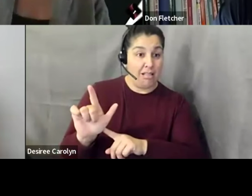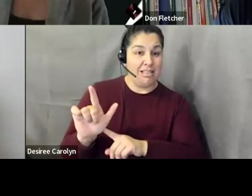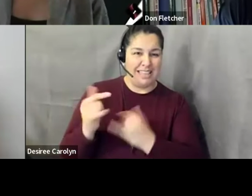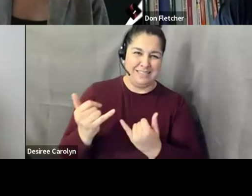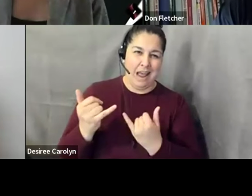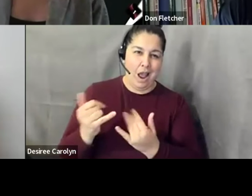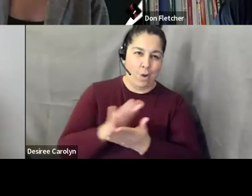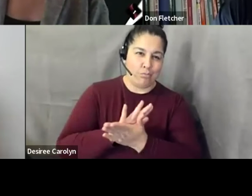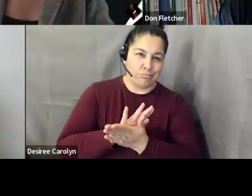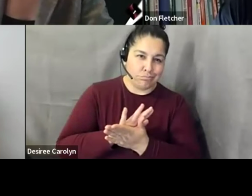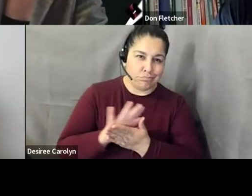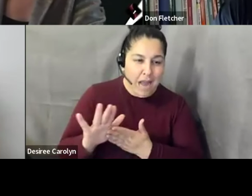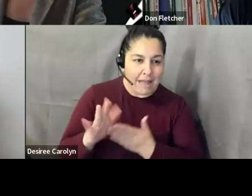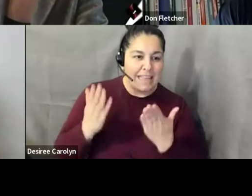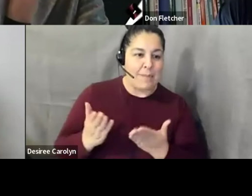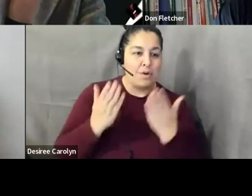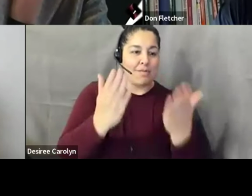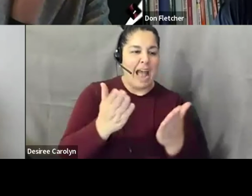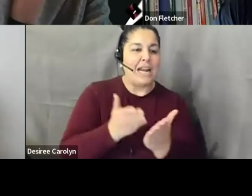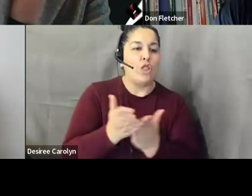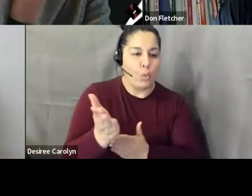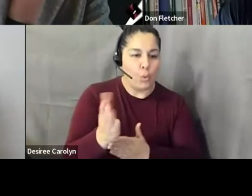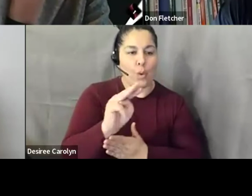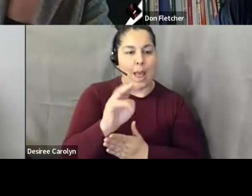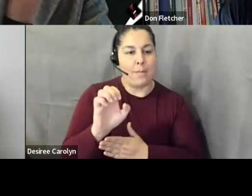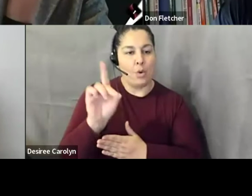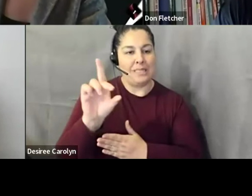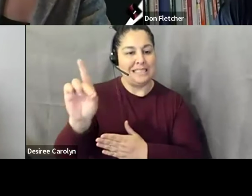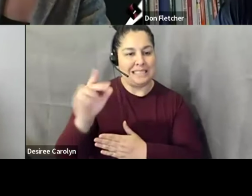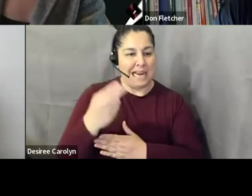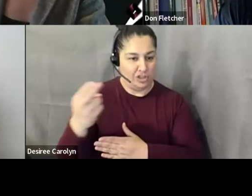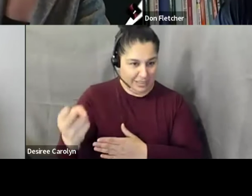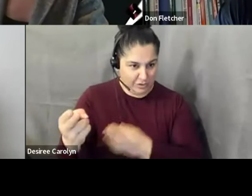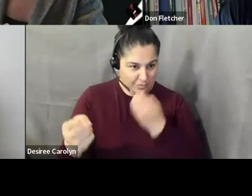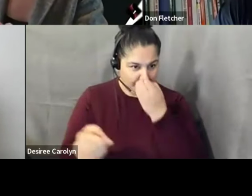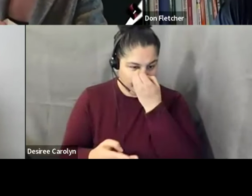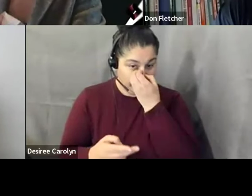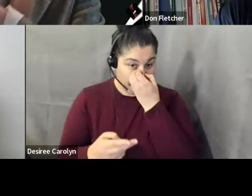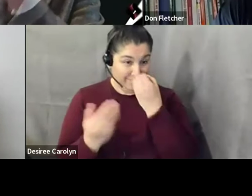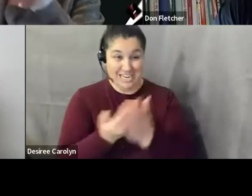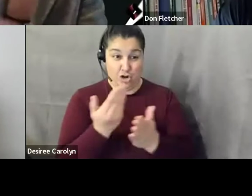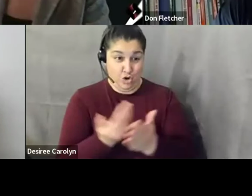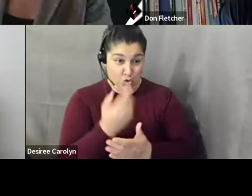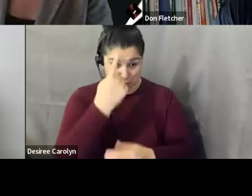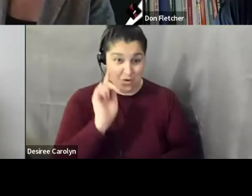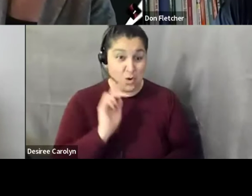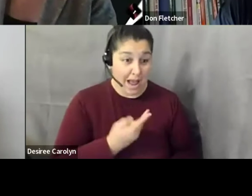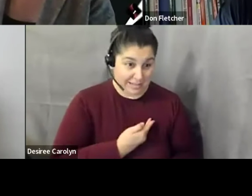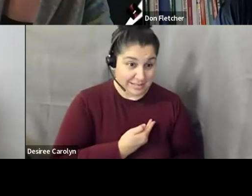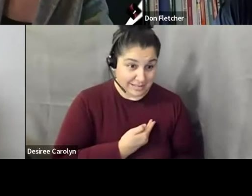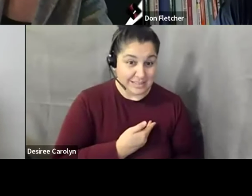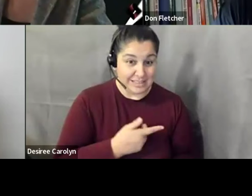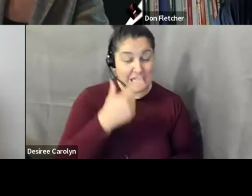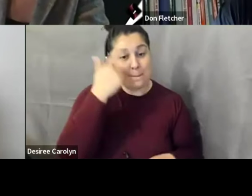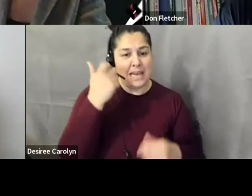provided by the MODDHH. So this is kind of a new thing for us because the